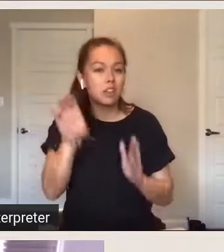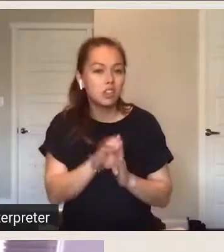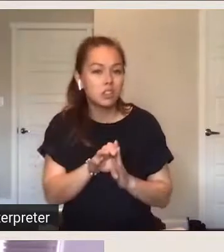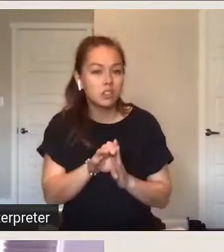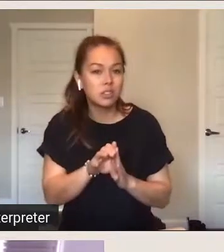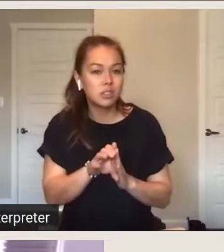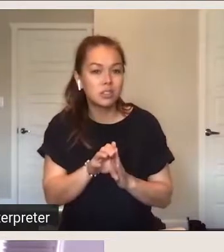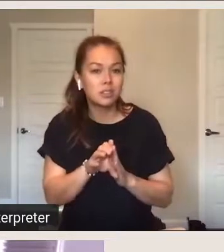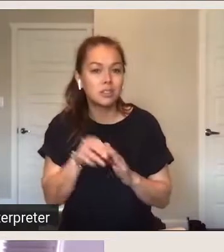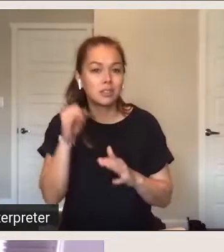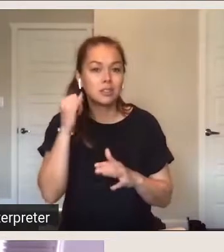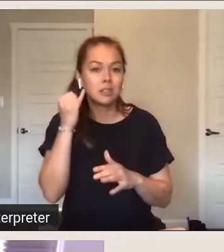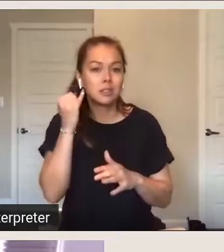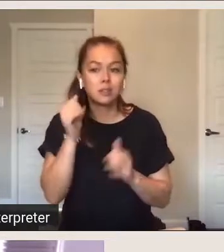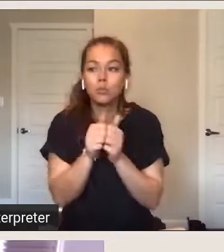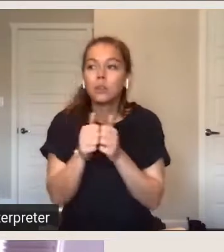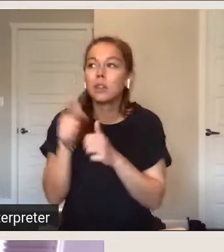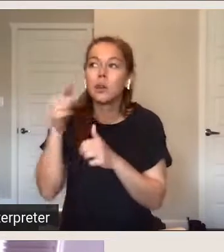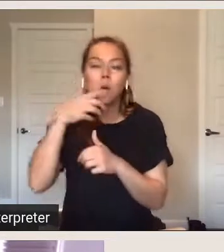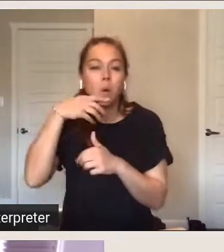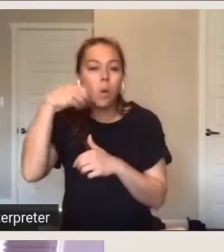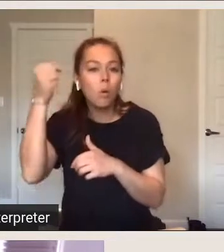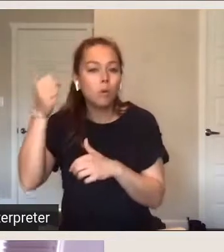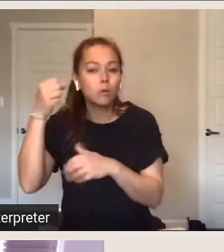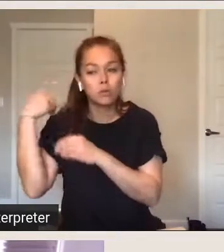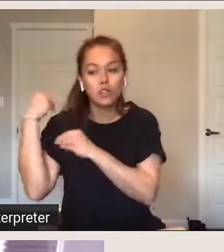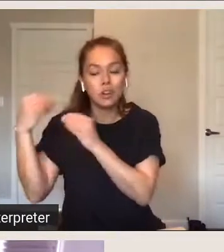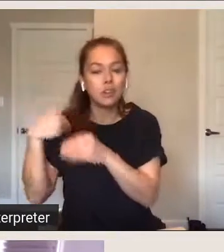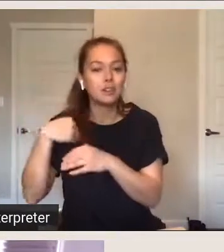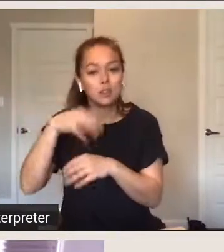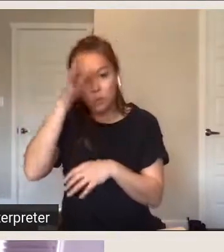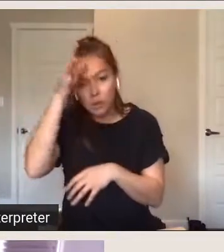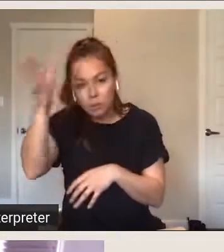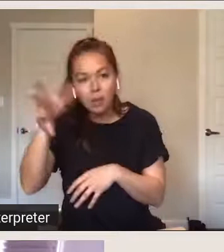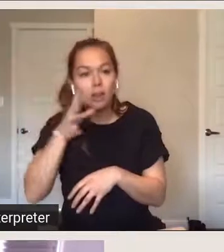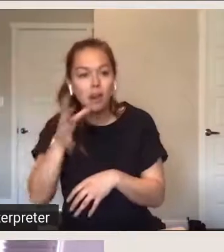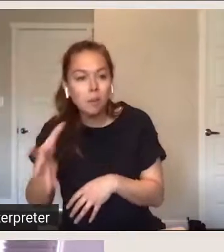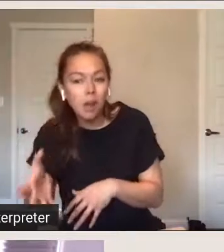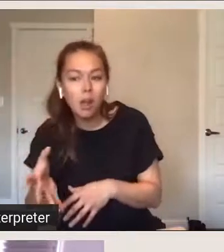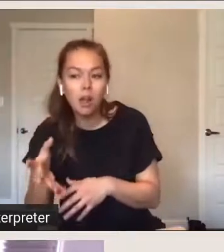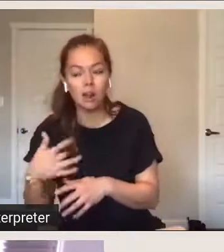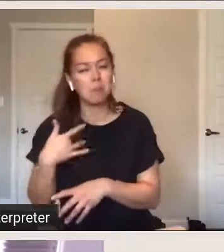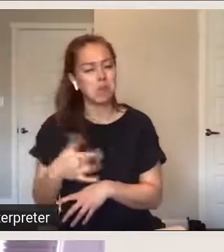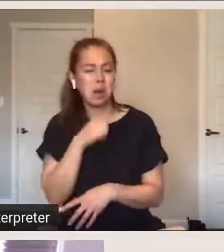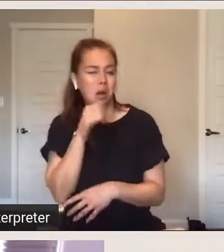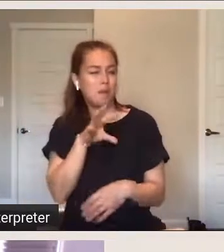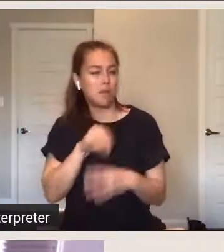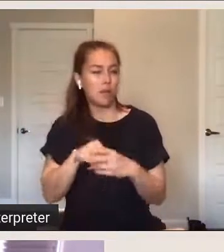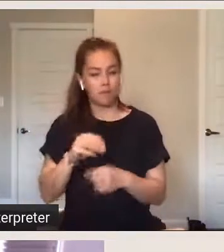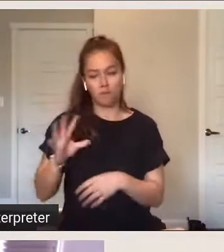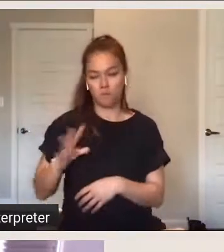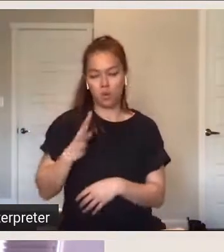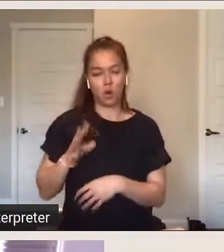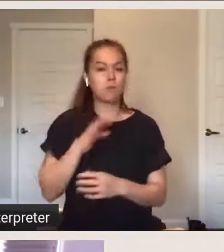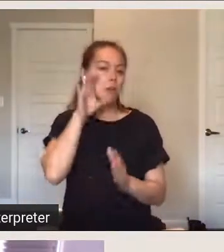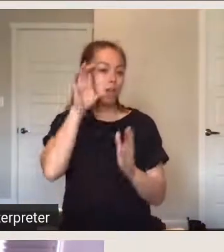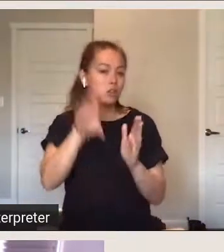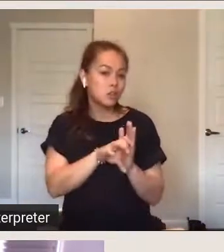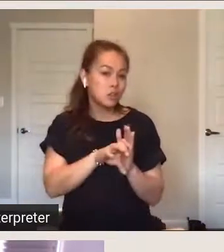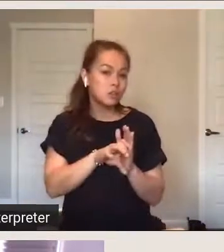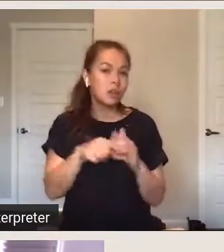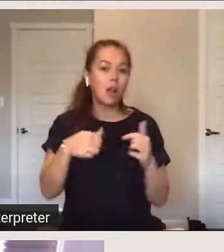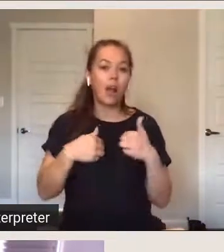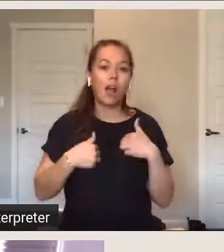our older generations of the family. So to do this, I just want him to be